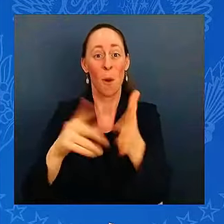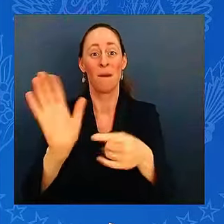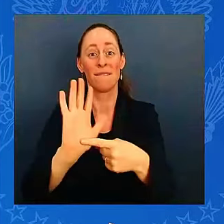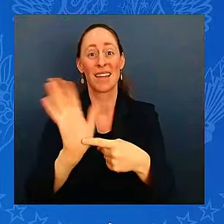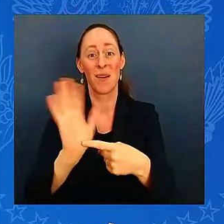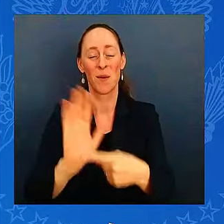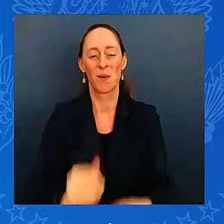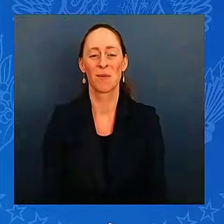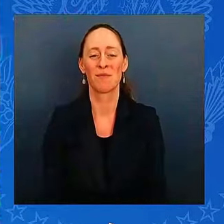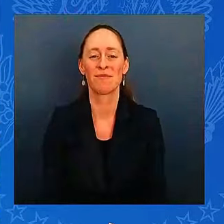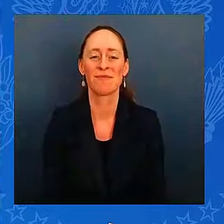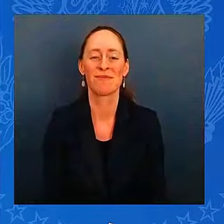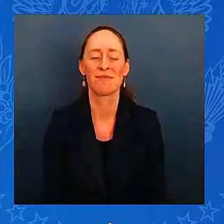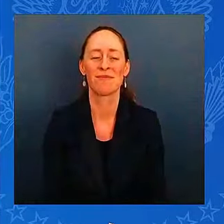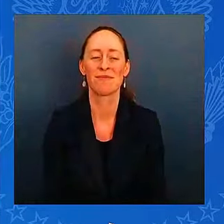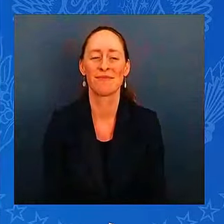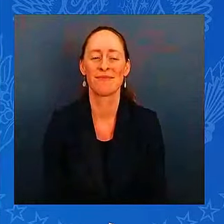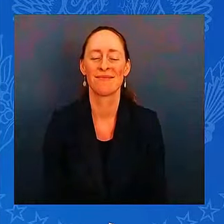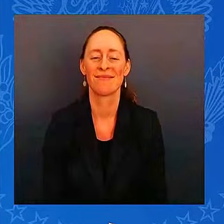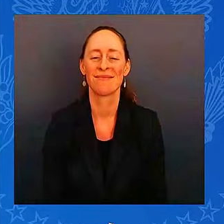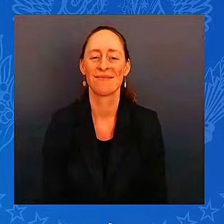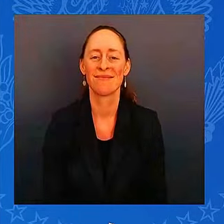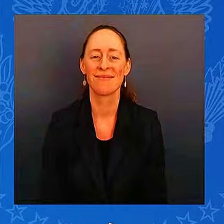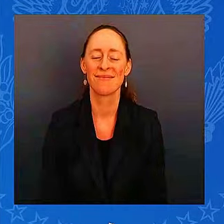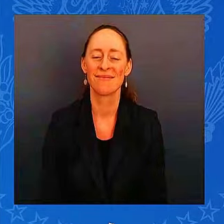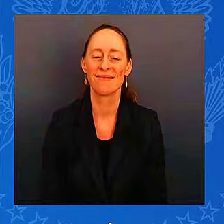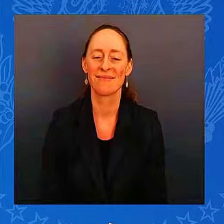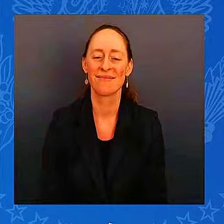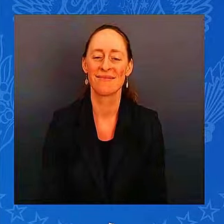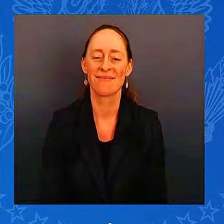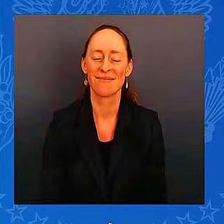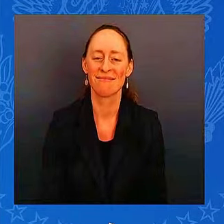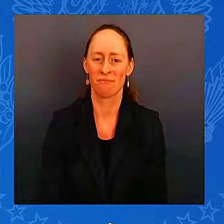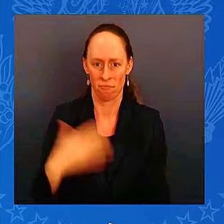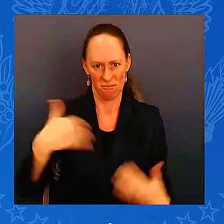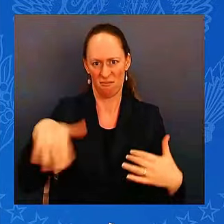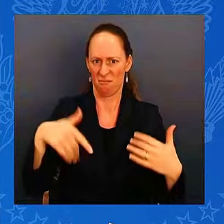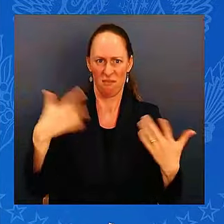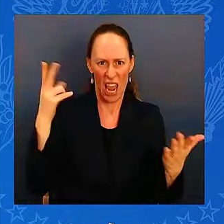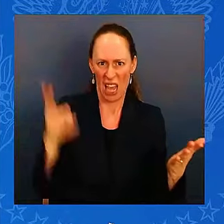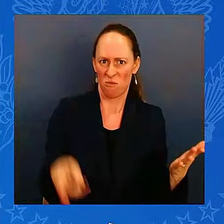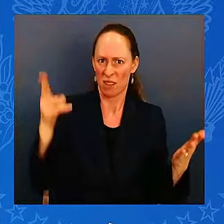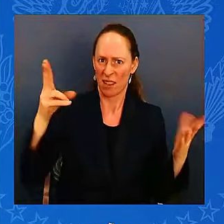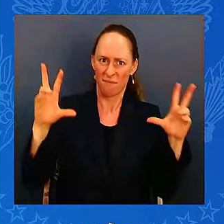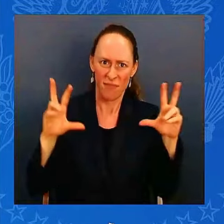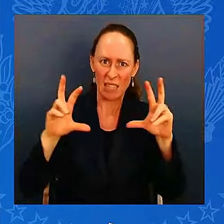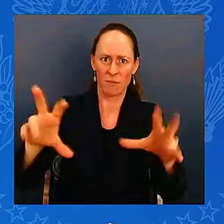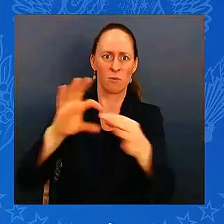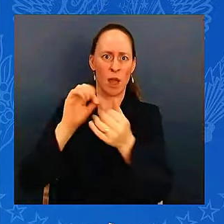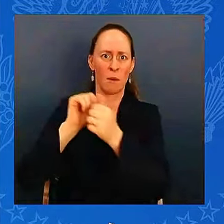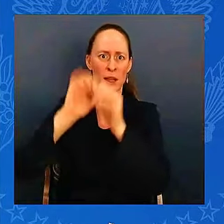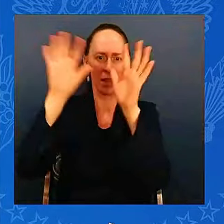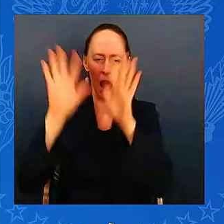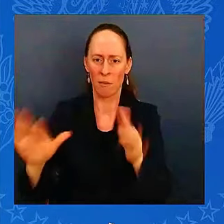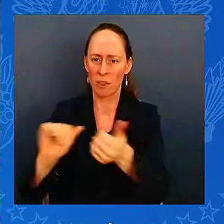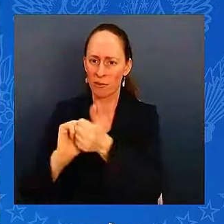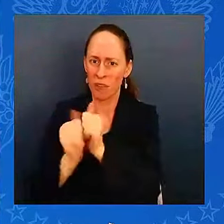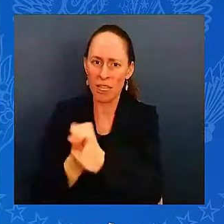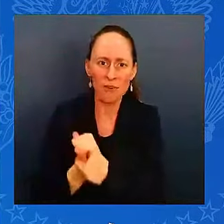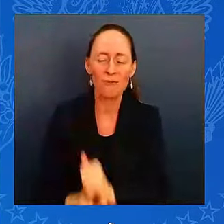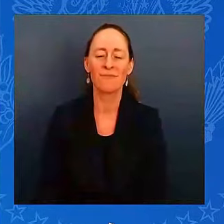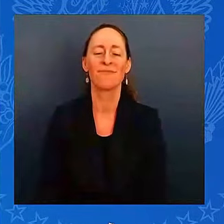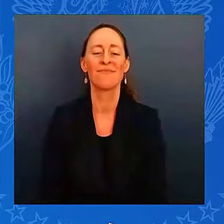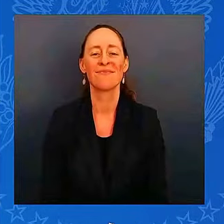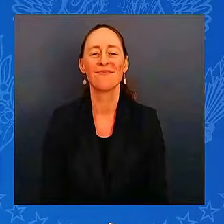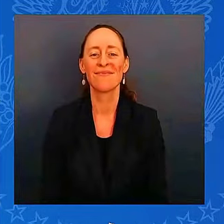climate investment in history. The most concerted, ambitious pledge on carbon emissions we have ever had in this country, bar none.